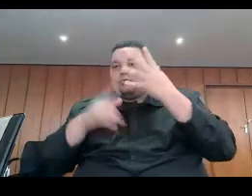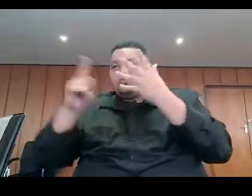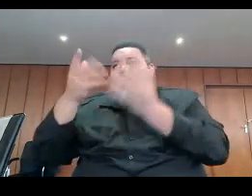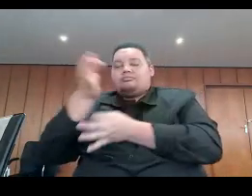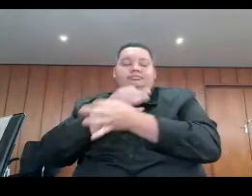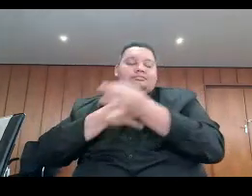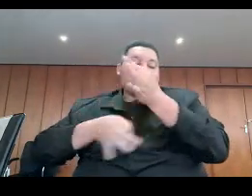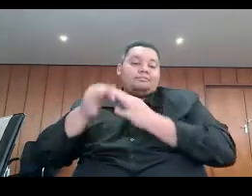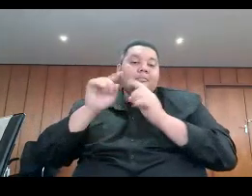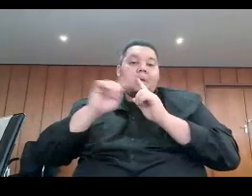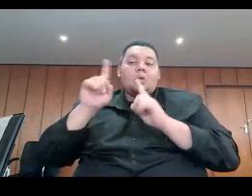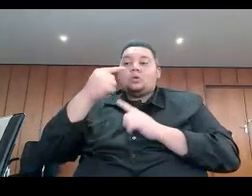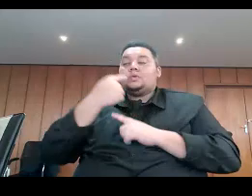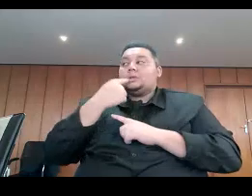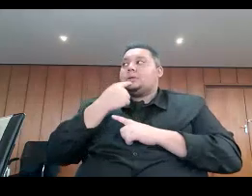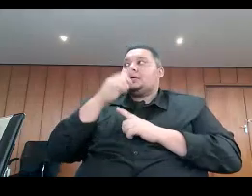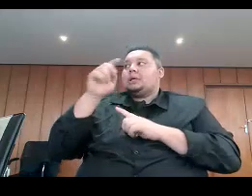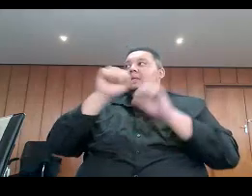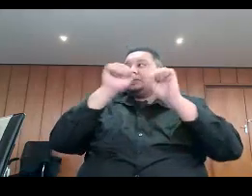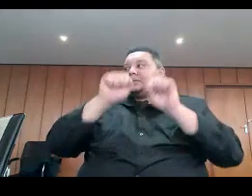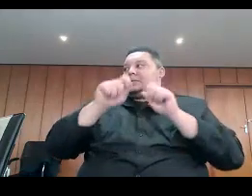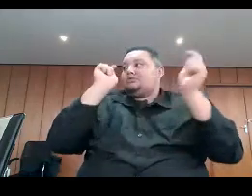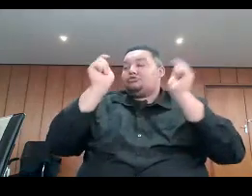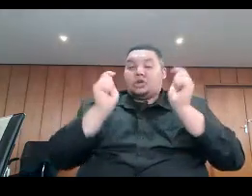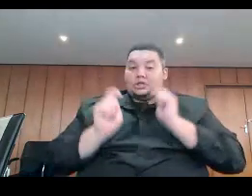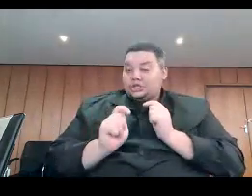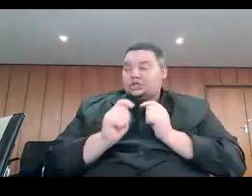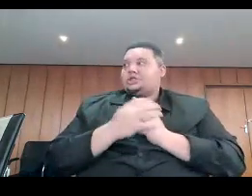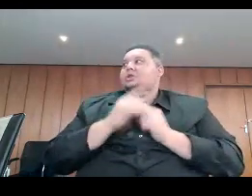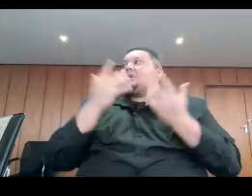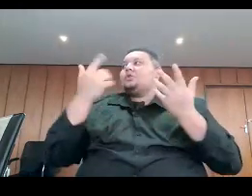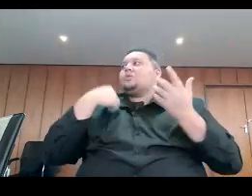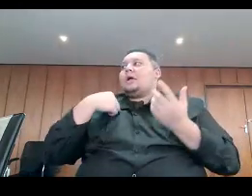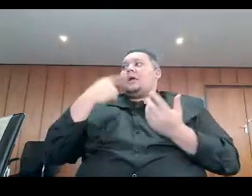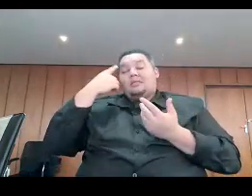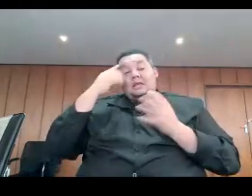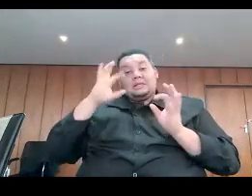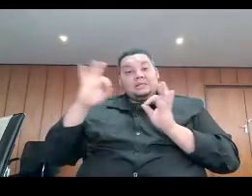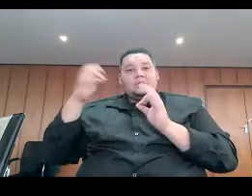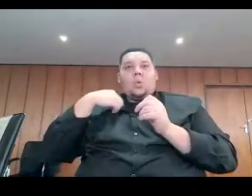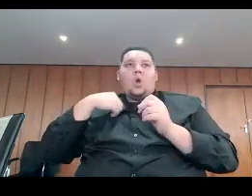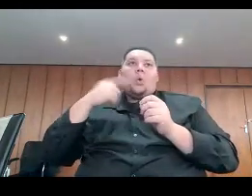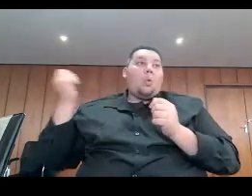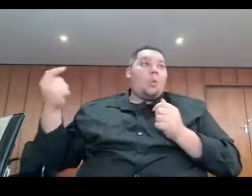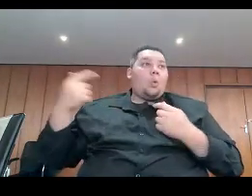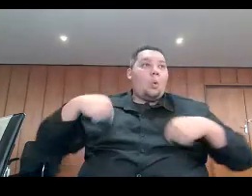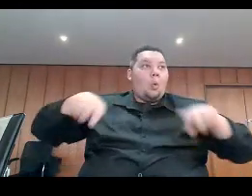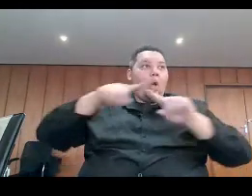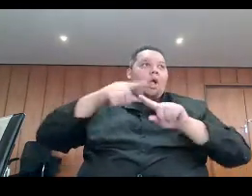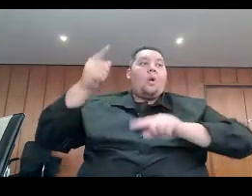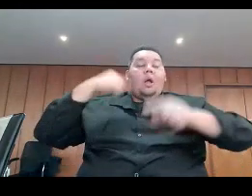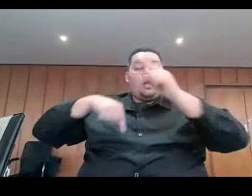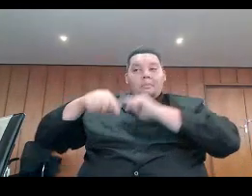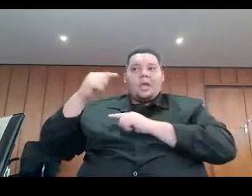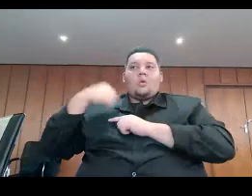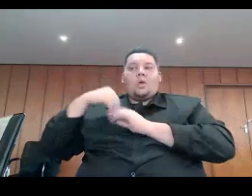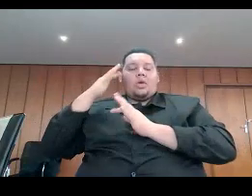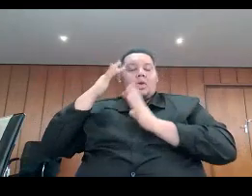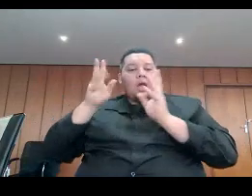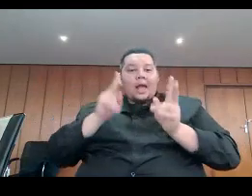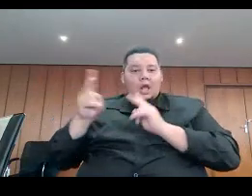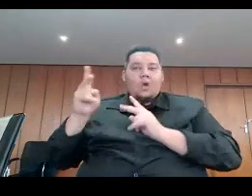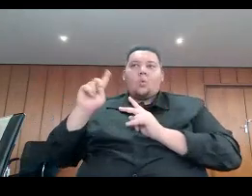you mentioned was the systemic changes. And I think we're all going to go back and think again about what